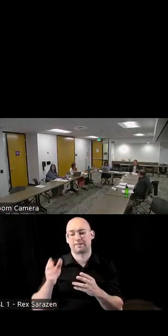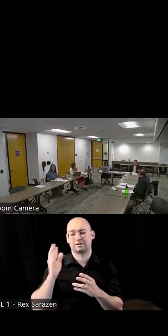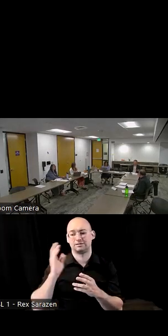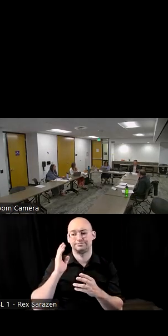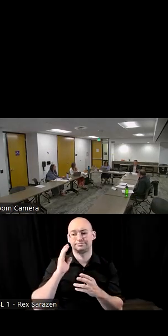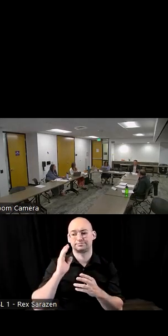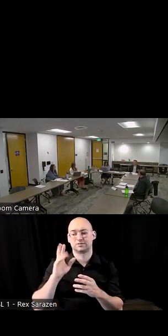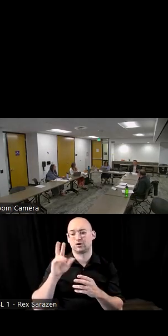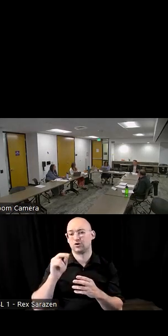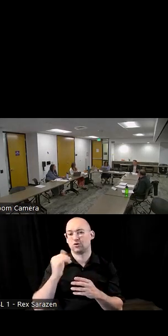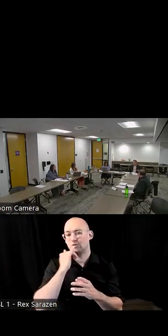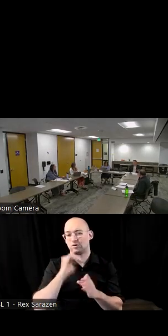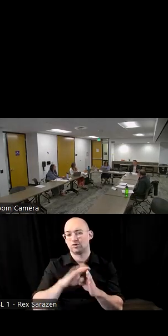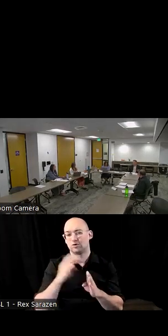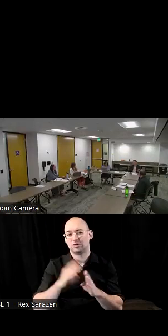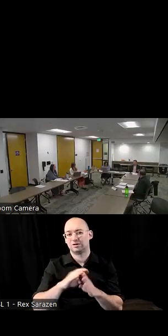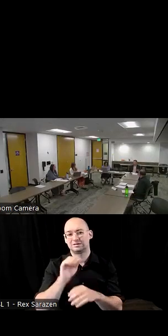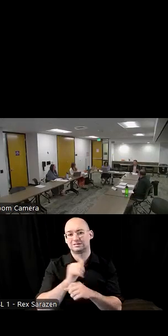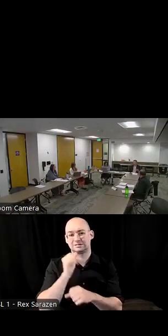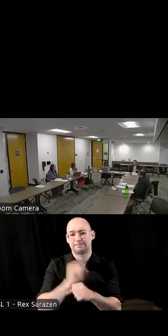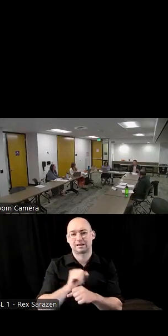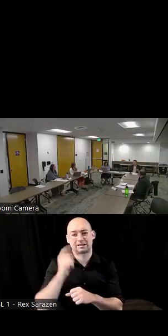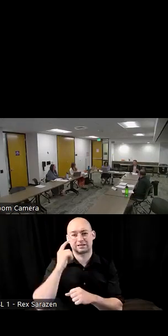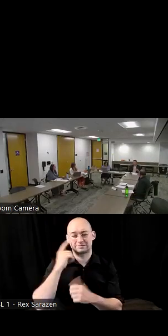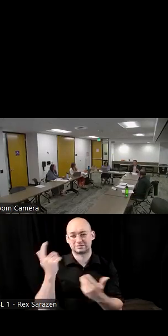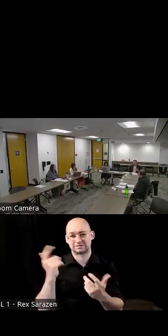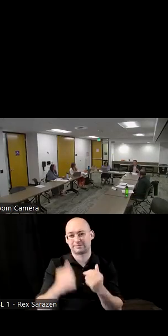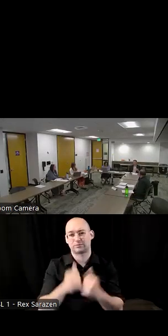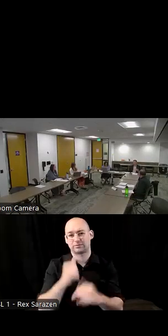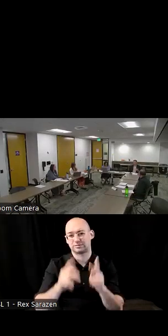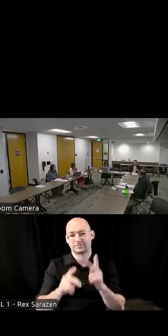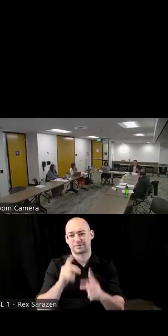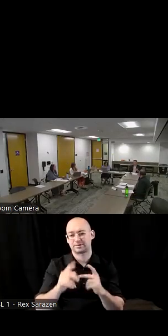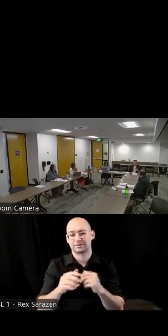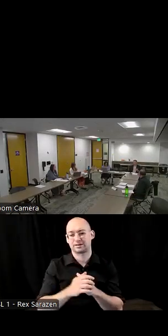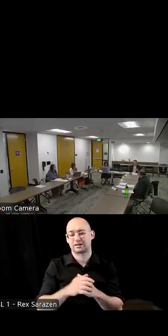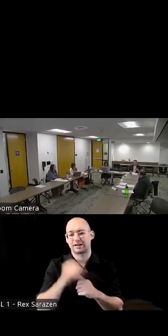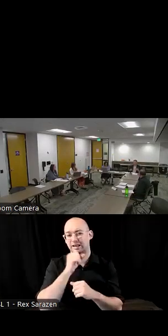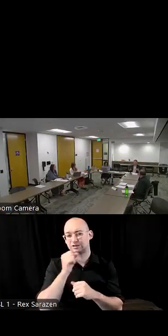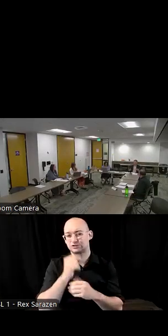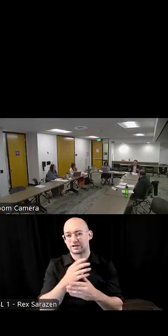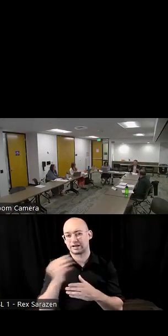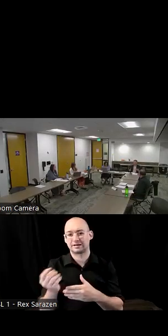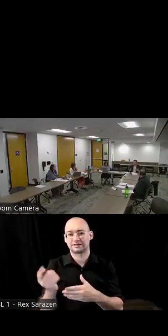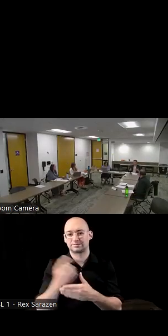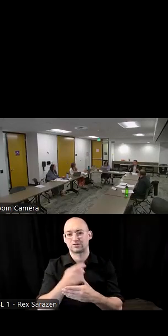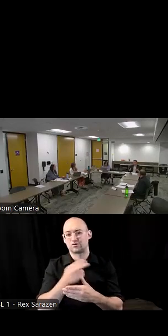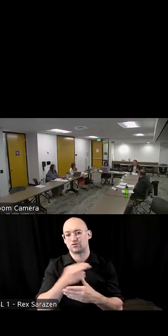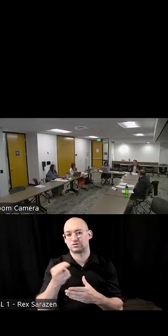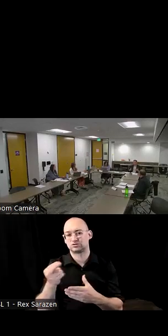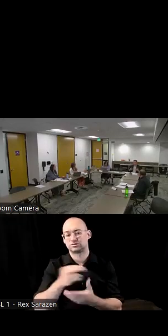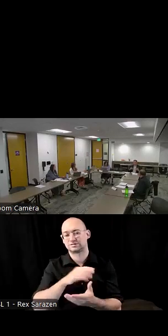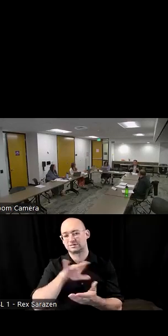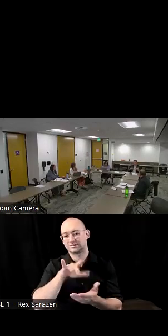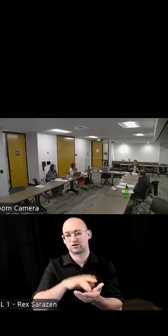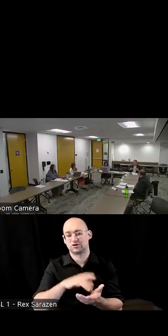term No Wrong Door isn't going to make a lot of sense to most people. It would probably be like Aging and Disability Resource Center or Resource